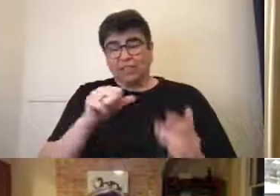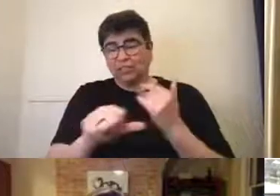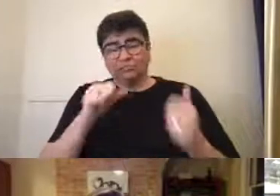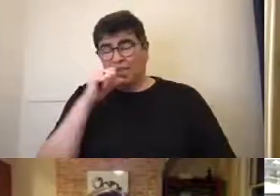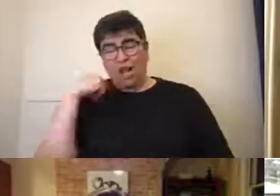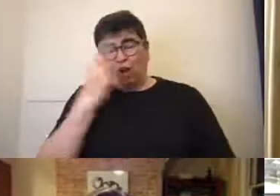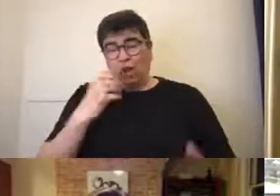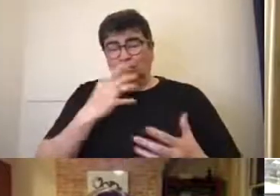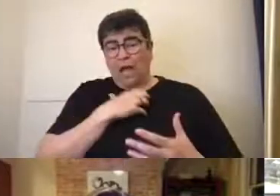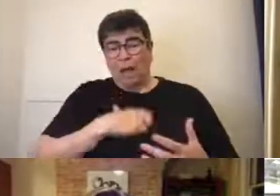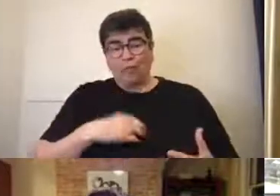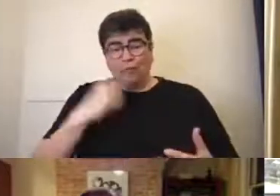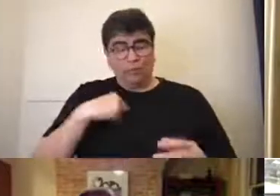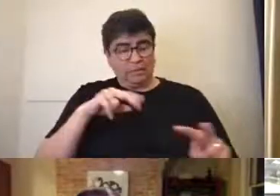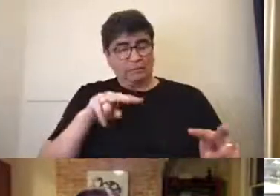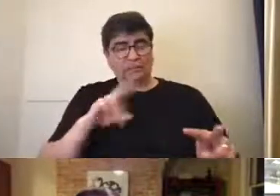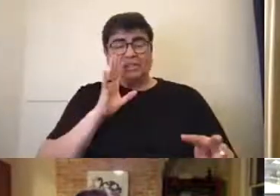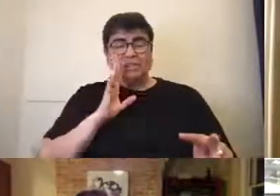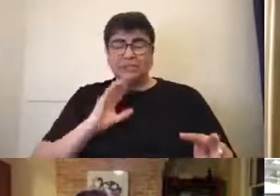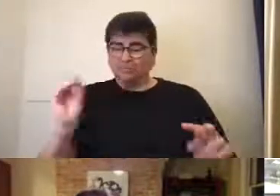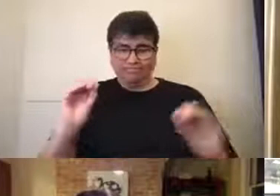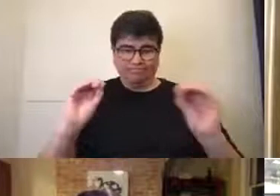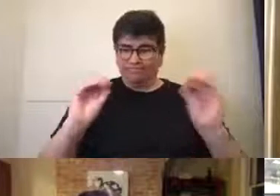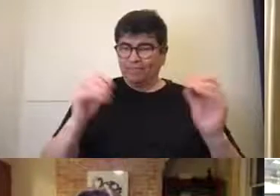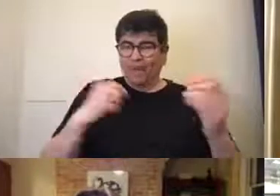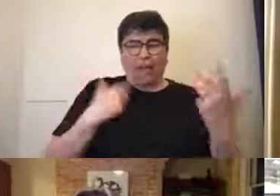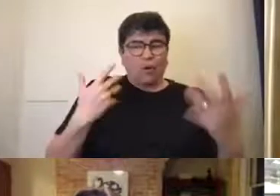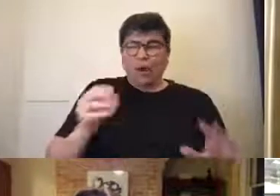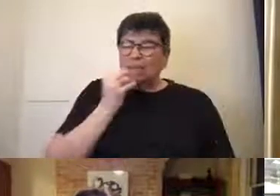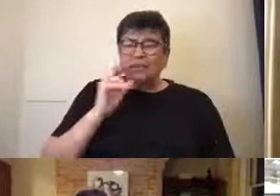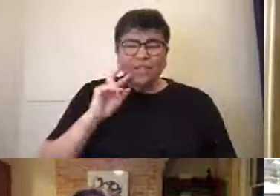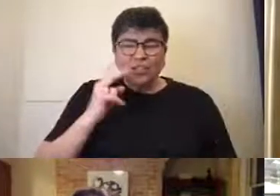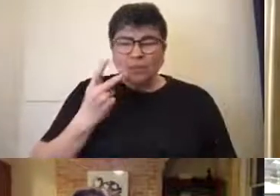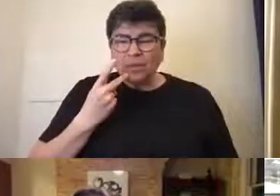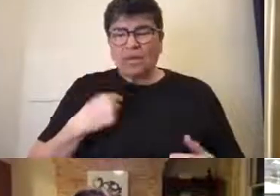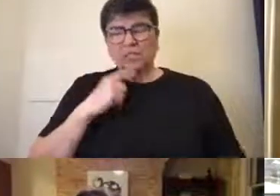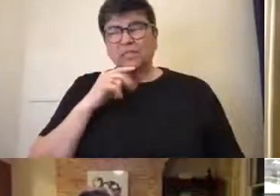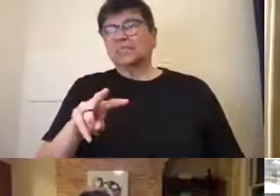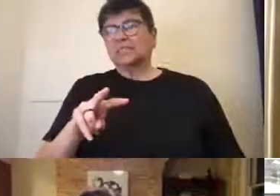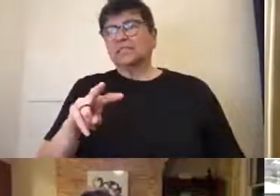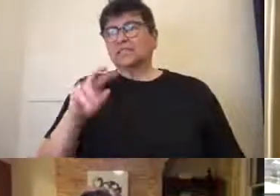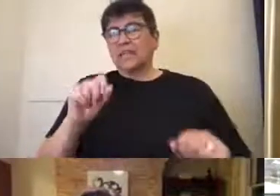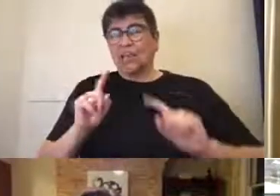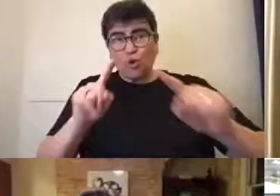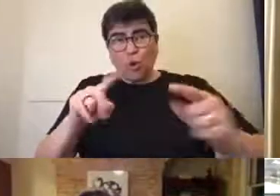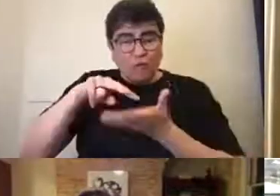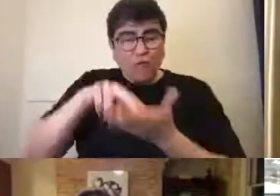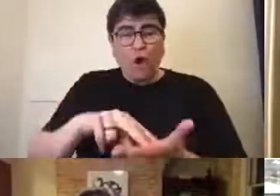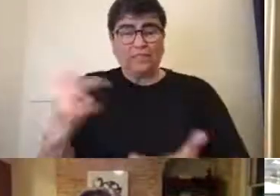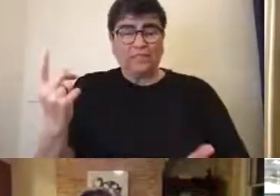all I saw was a lot of vegetables that I did not want to eat. I was like, damn, can you go in there and fry up something,